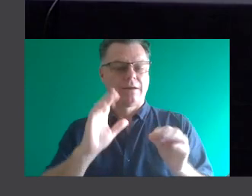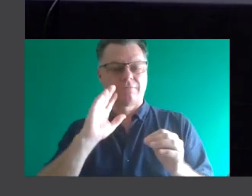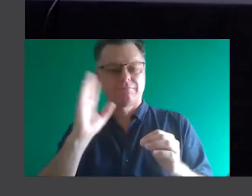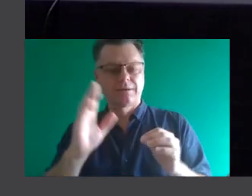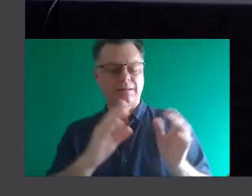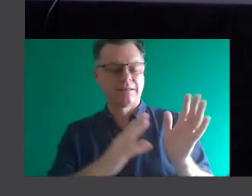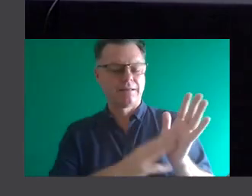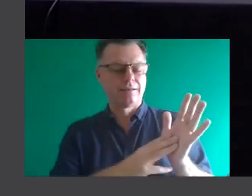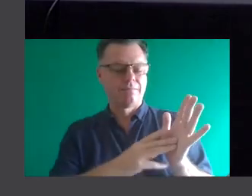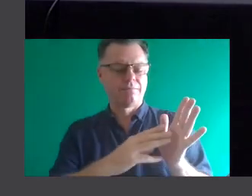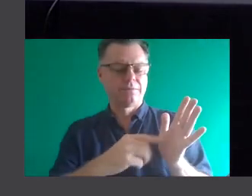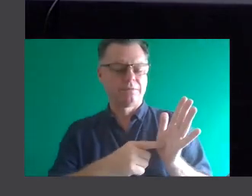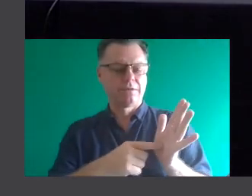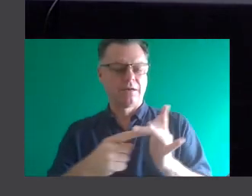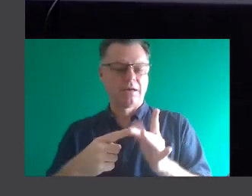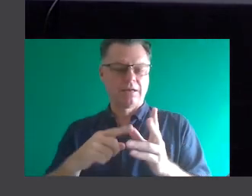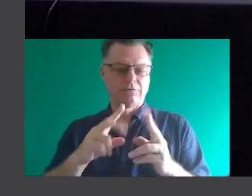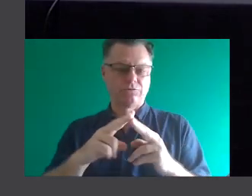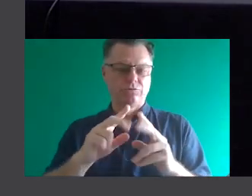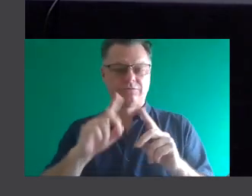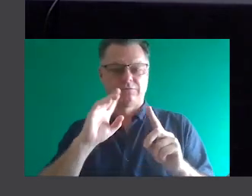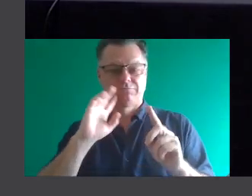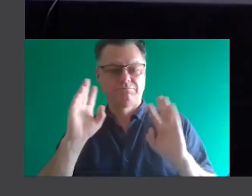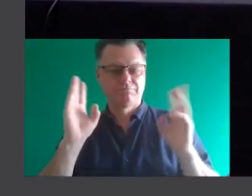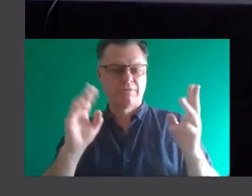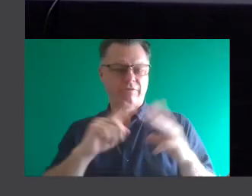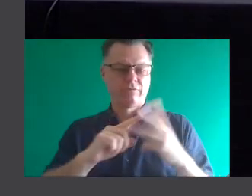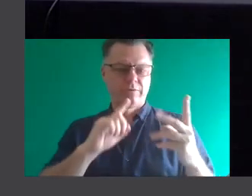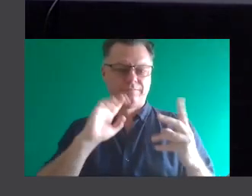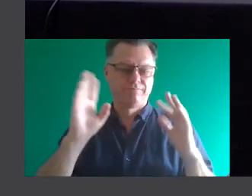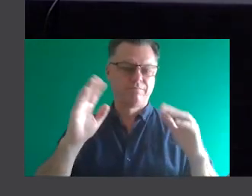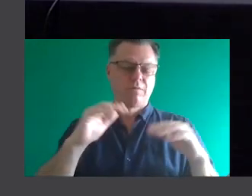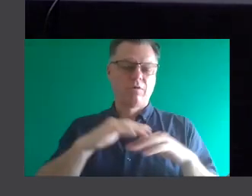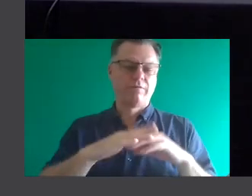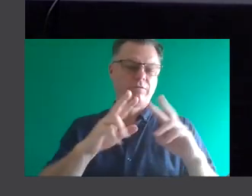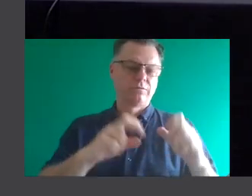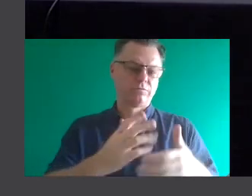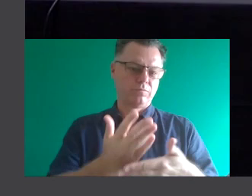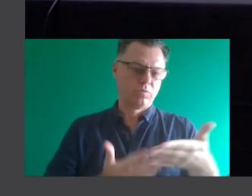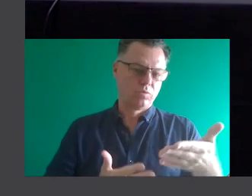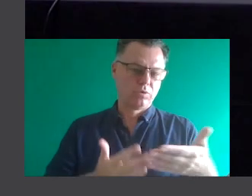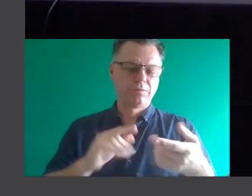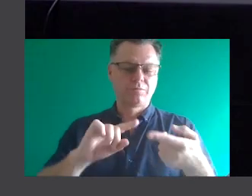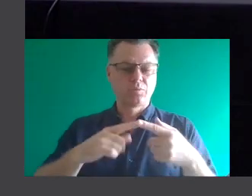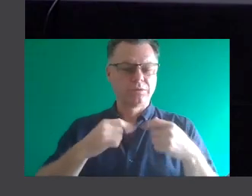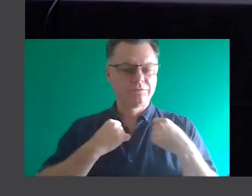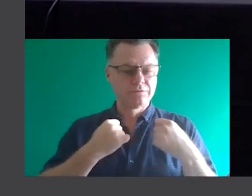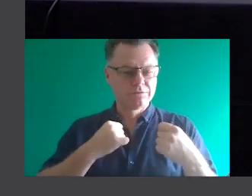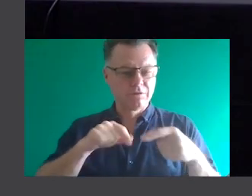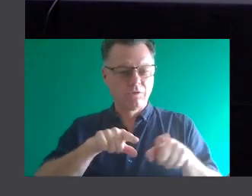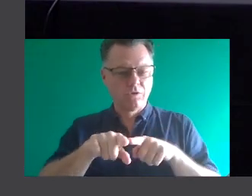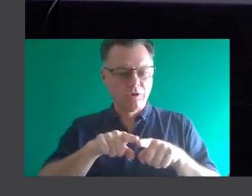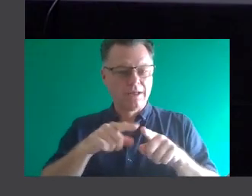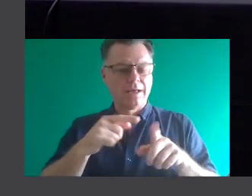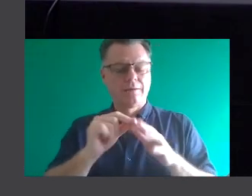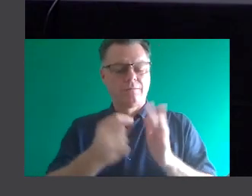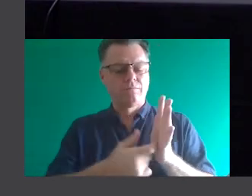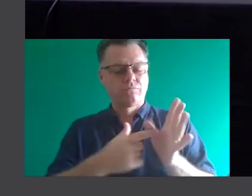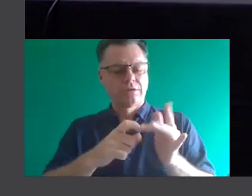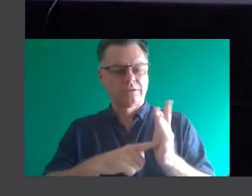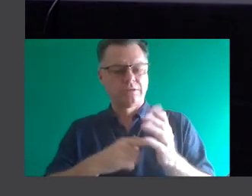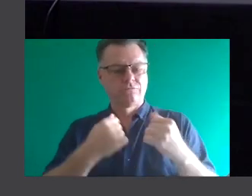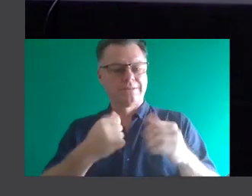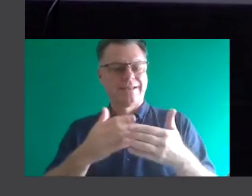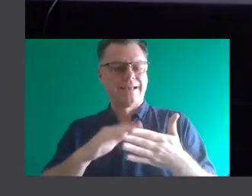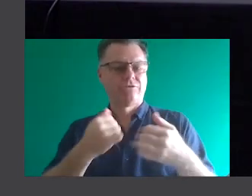by speakers from both IBAC and the MTIA, who will share their insights from our research report, as well as